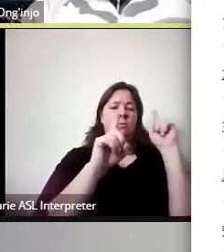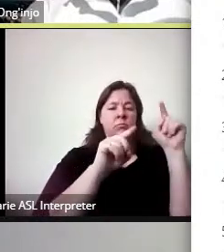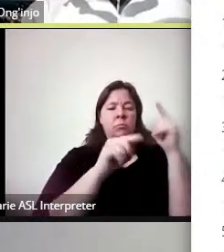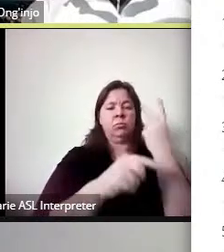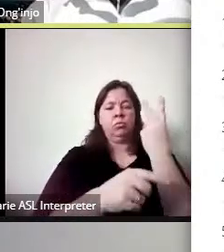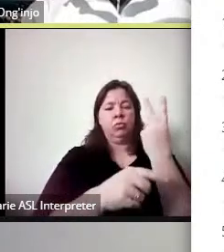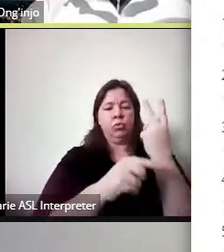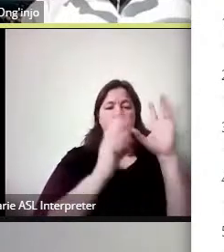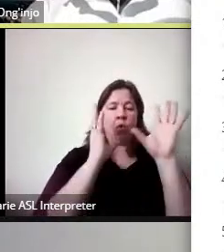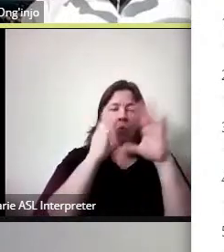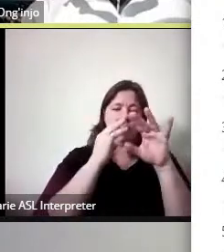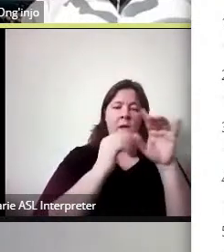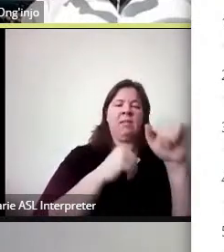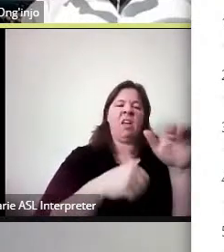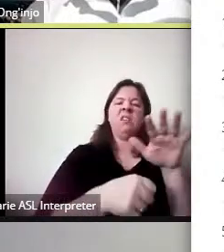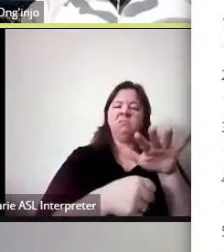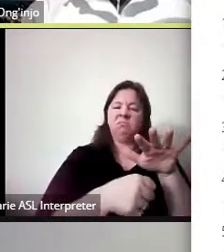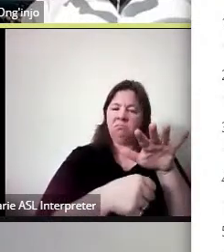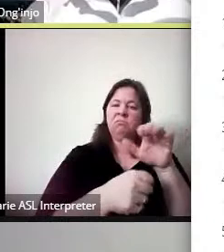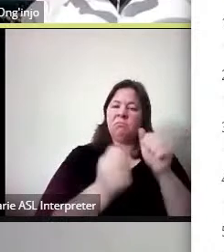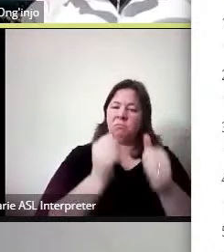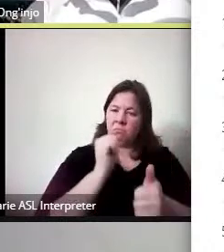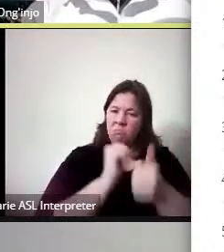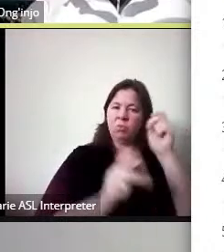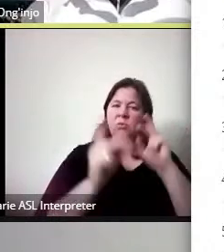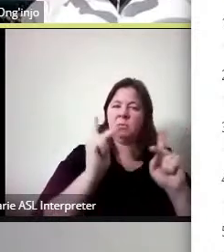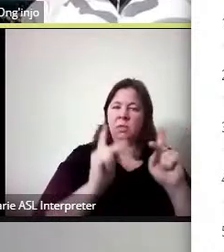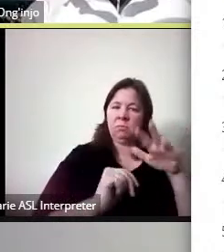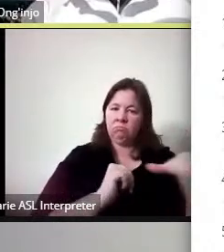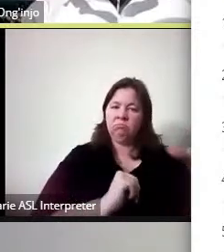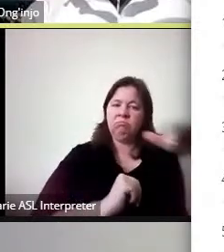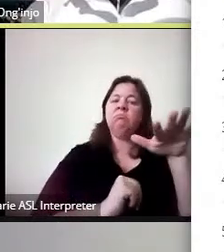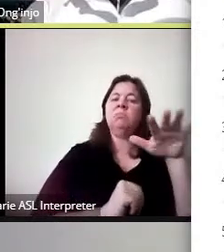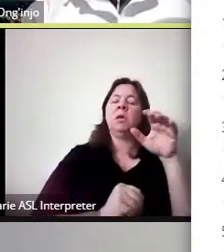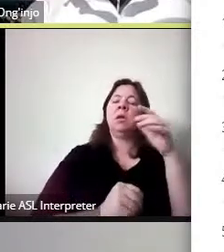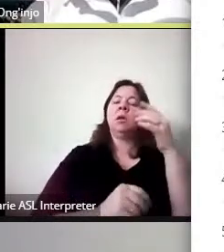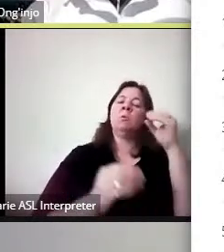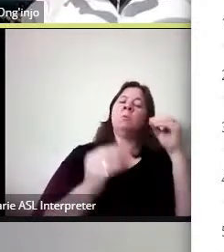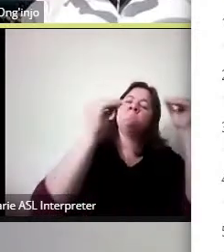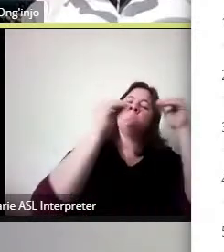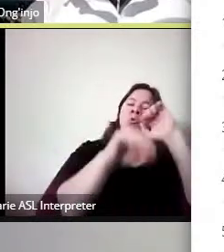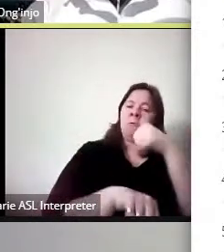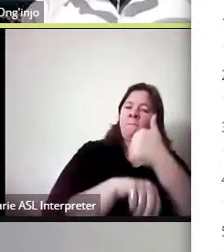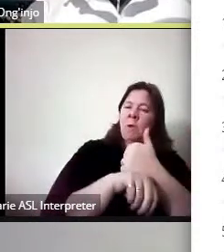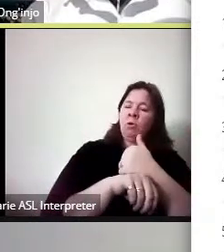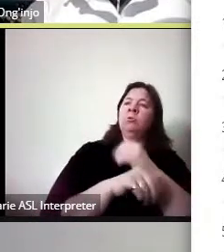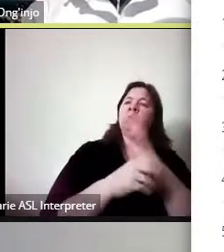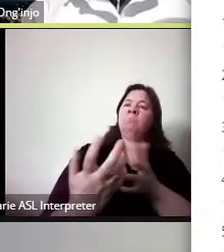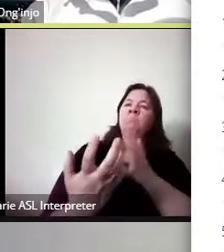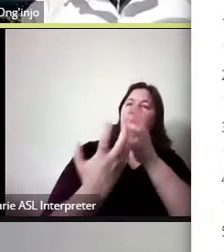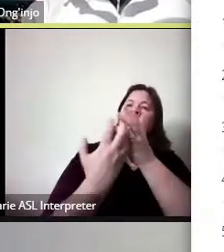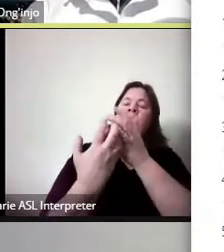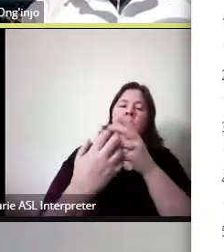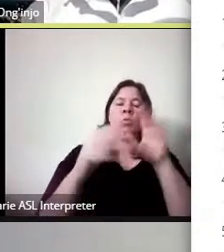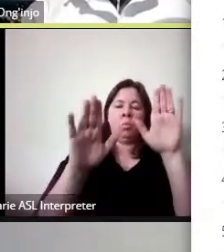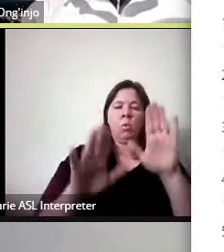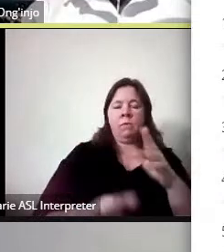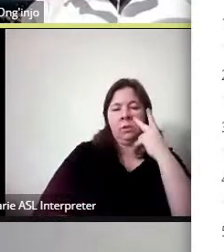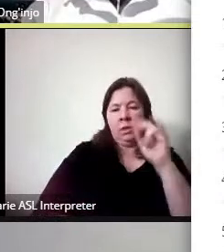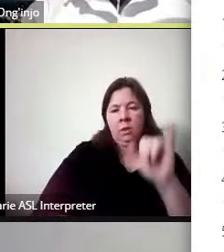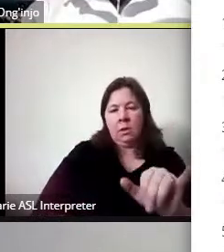2 webinars, and that's the majority. So more and more Go founders are getting engaged, and that's also wonderful to